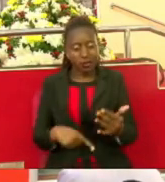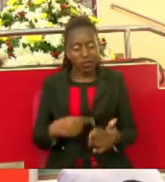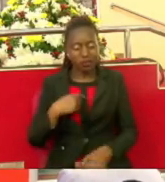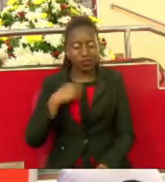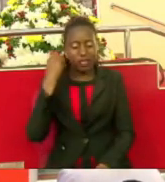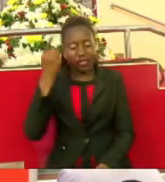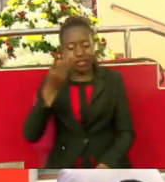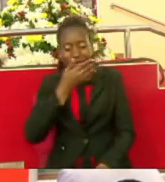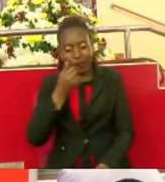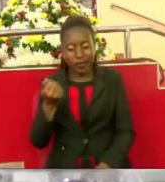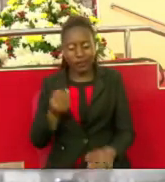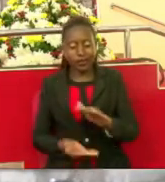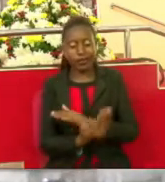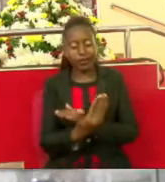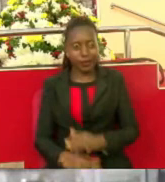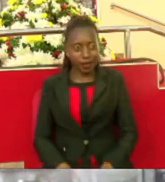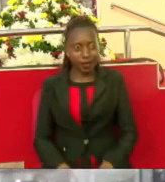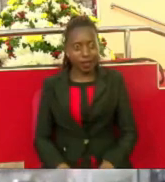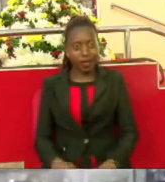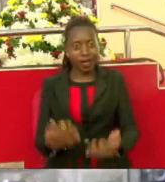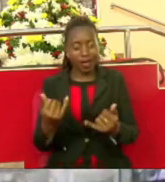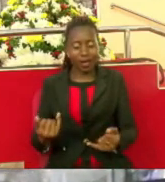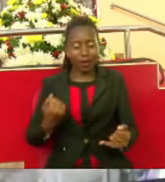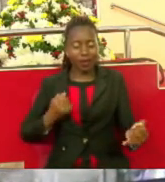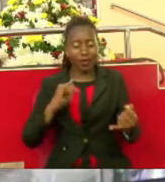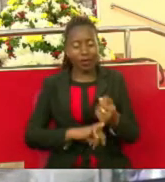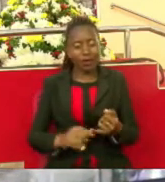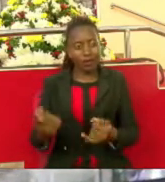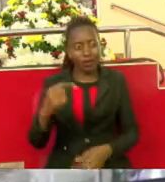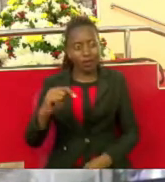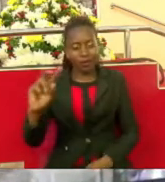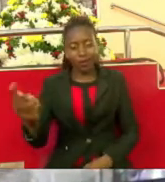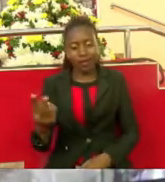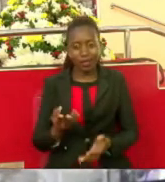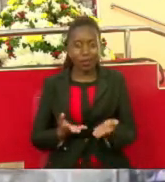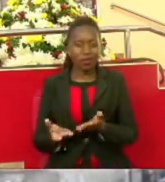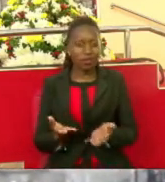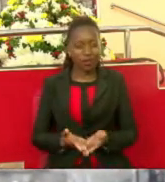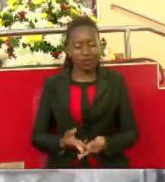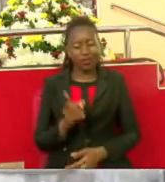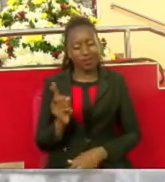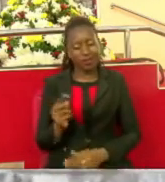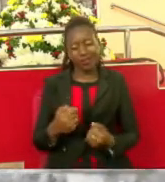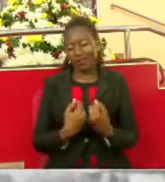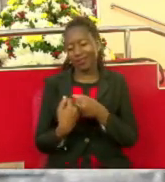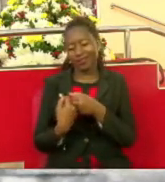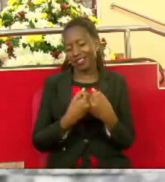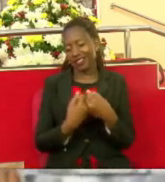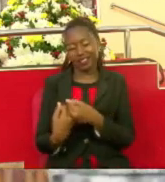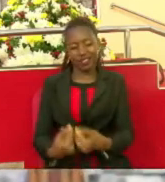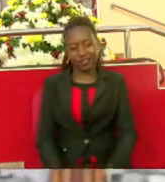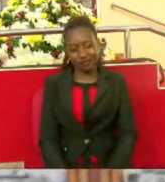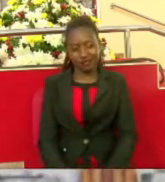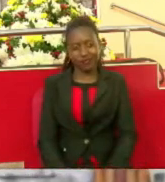vizuri sana wakati wa asubuhi. And therefore the wife comes the second service, so really that is where the challenge is. Kwa sababu kuna changamoto